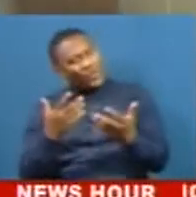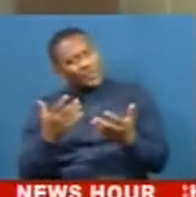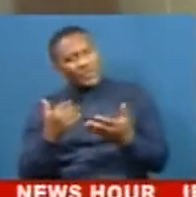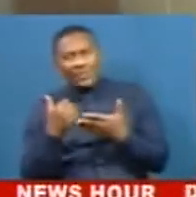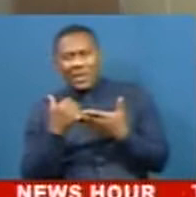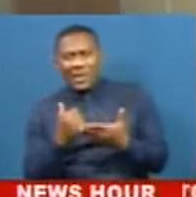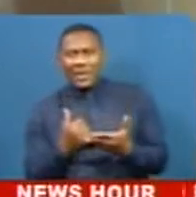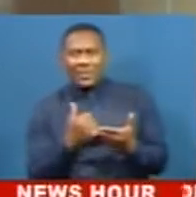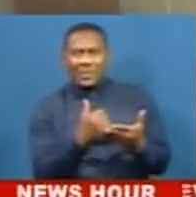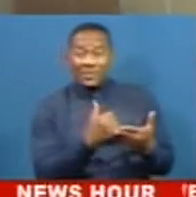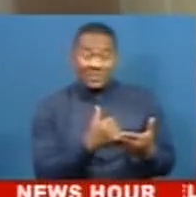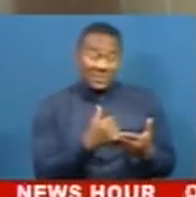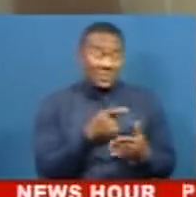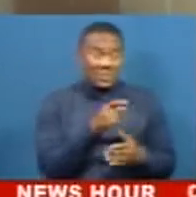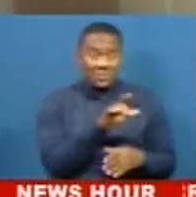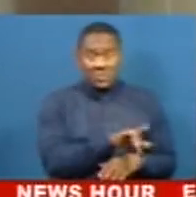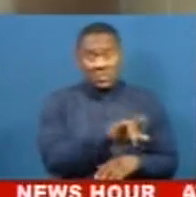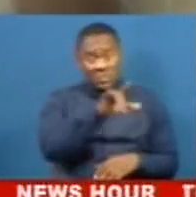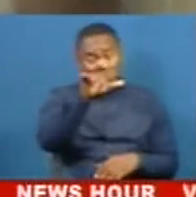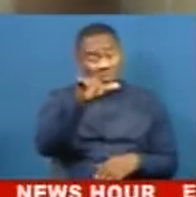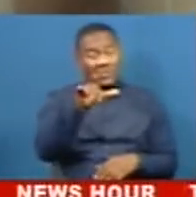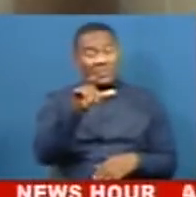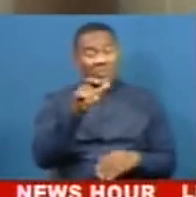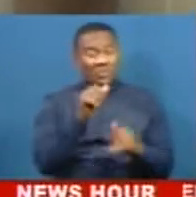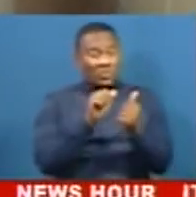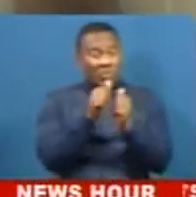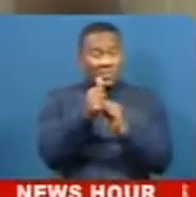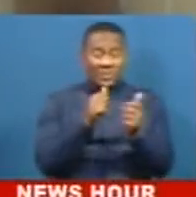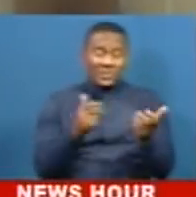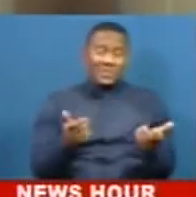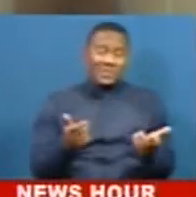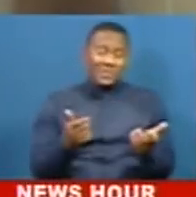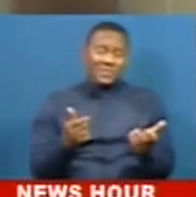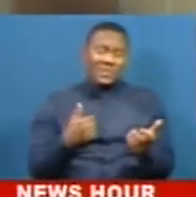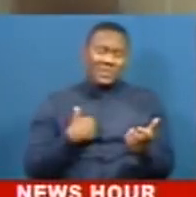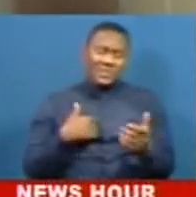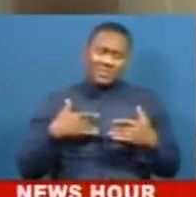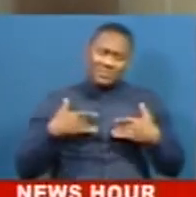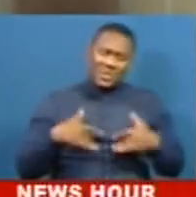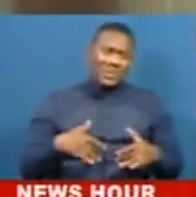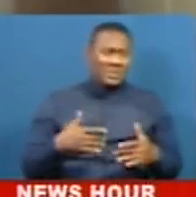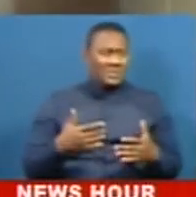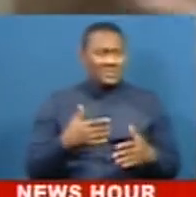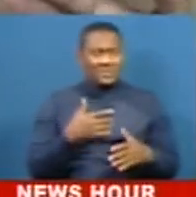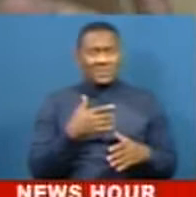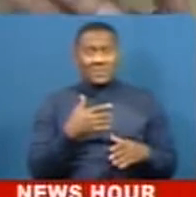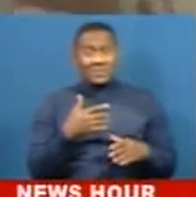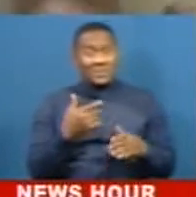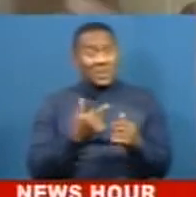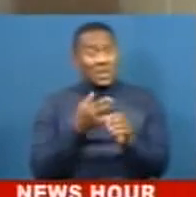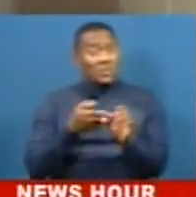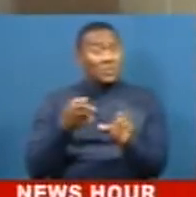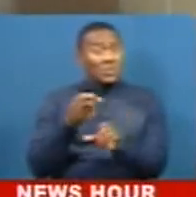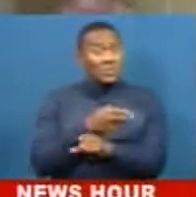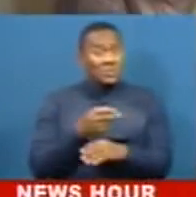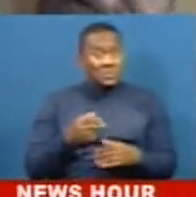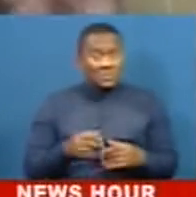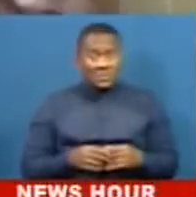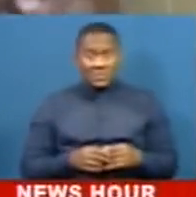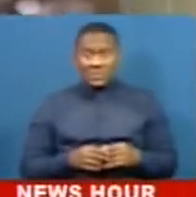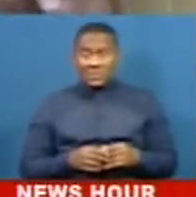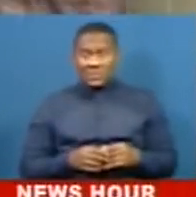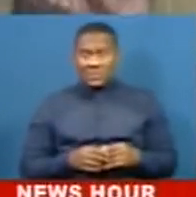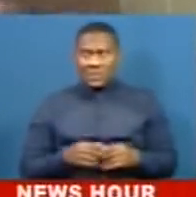As for the boys to actually participate in the sports, because I'll be quite saddened that Ghana will not be part of it. When I've been able to have the privilege to